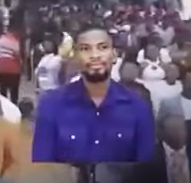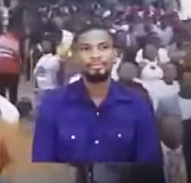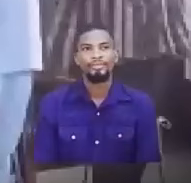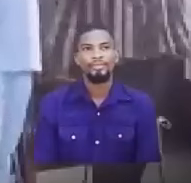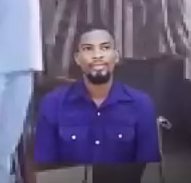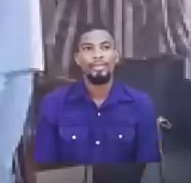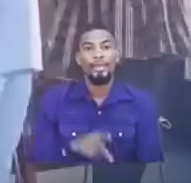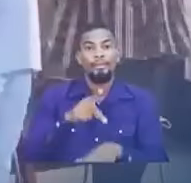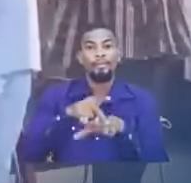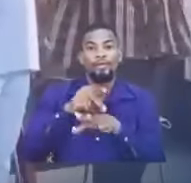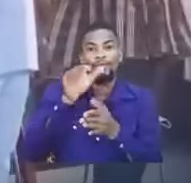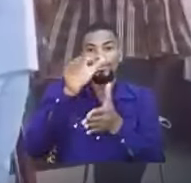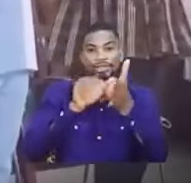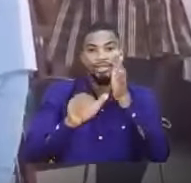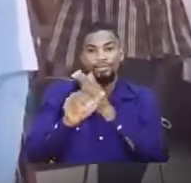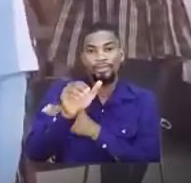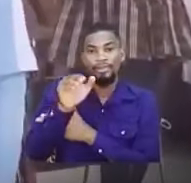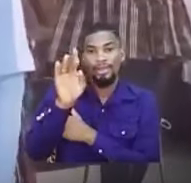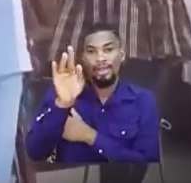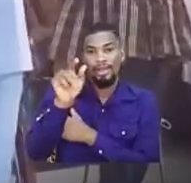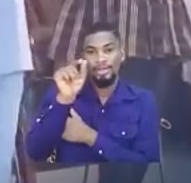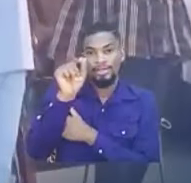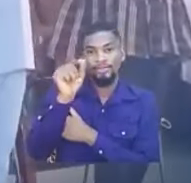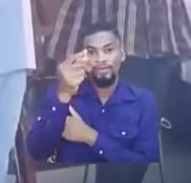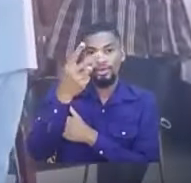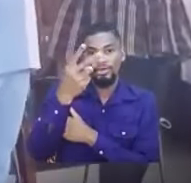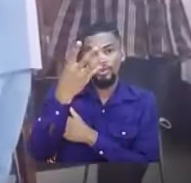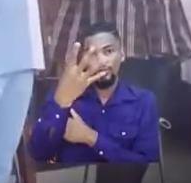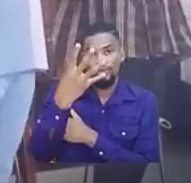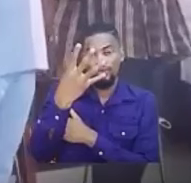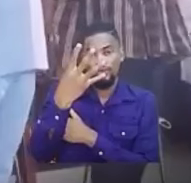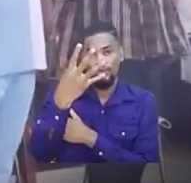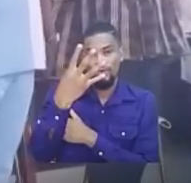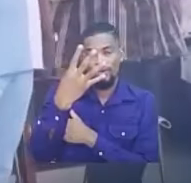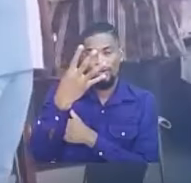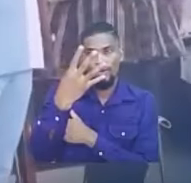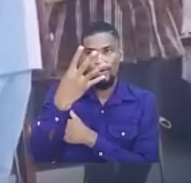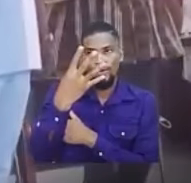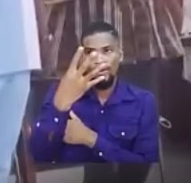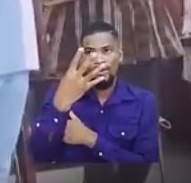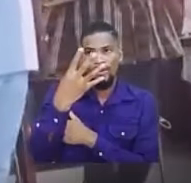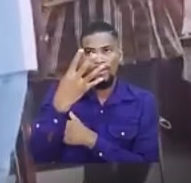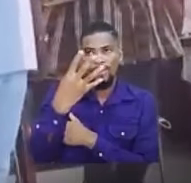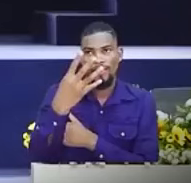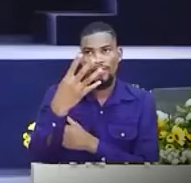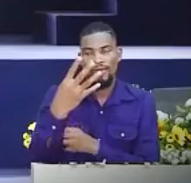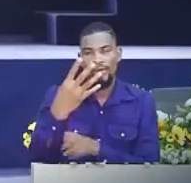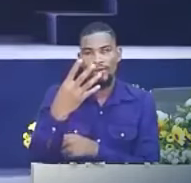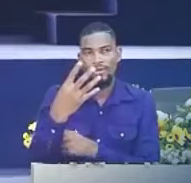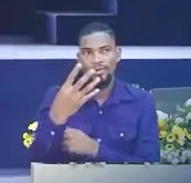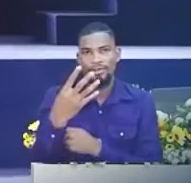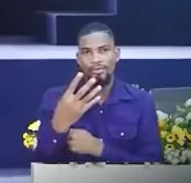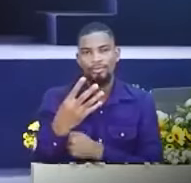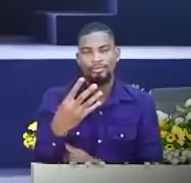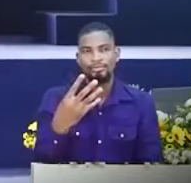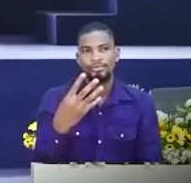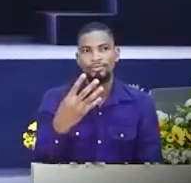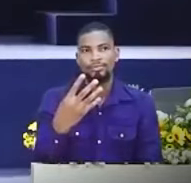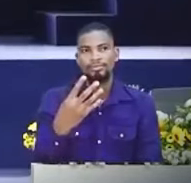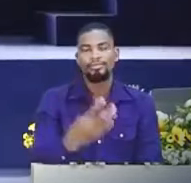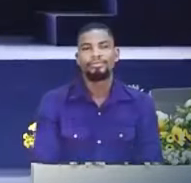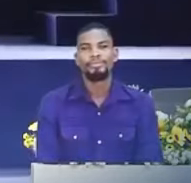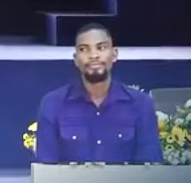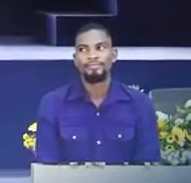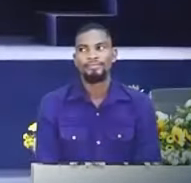18, verse 24. We'll take Proverbs 18, 24, and then we will sit